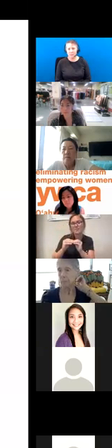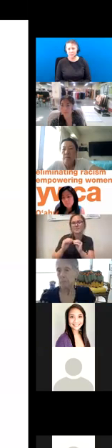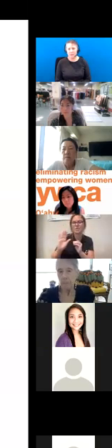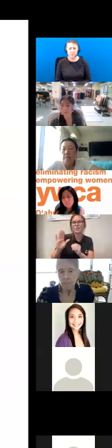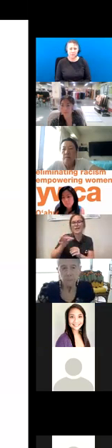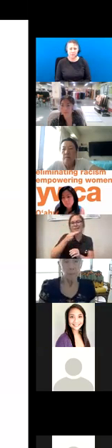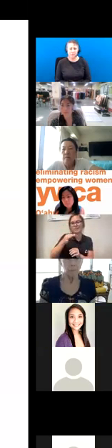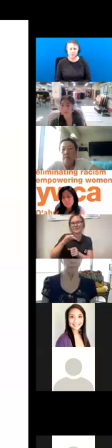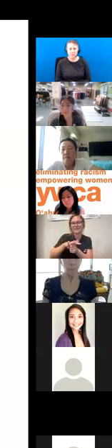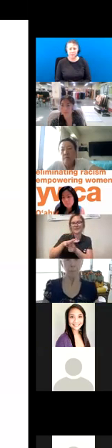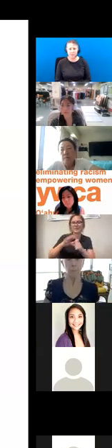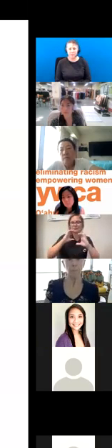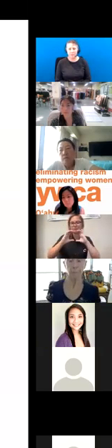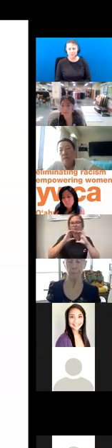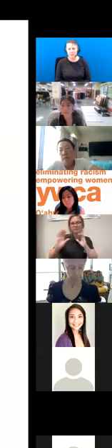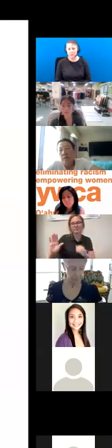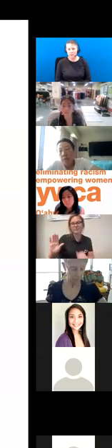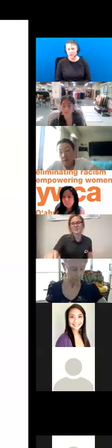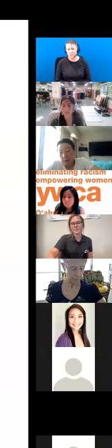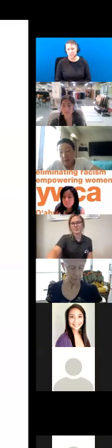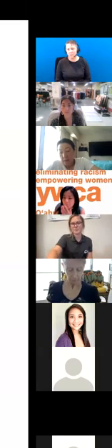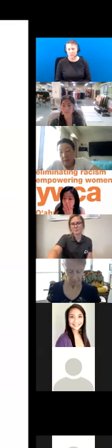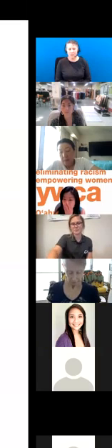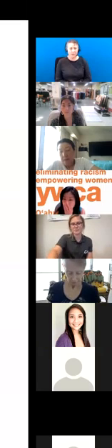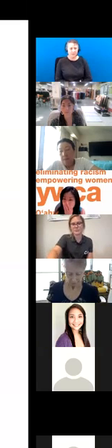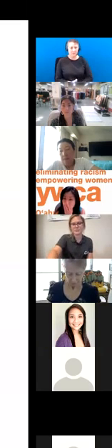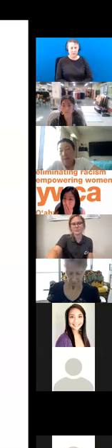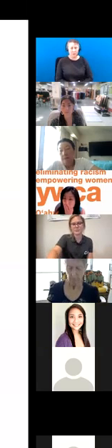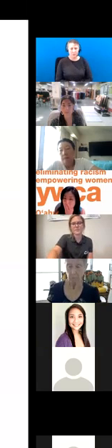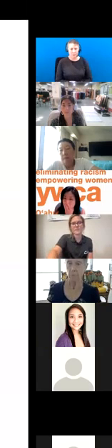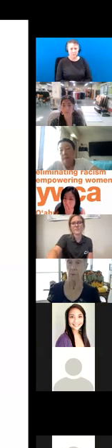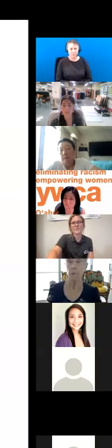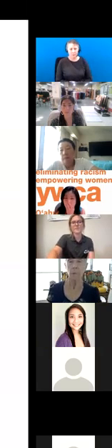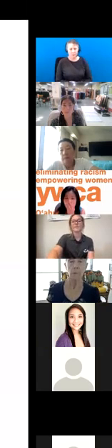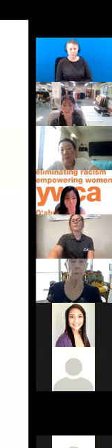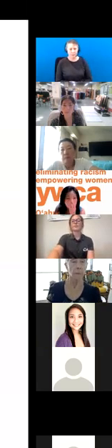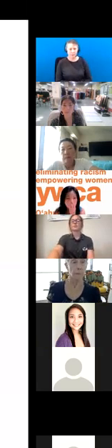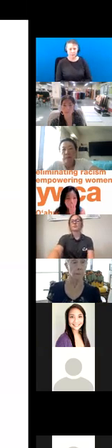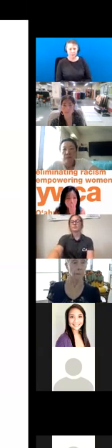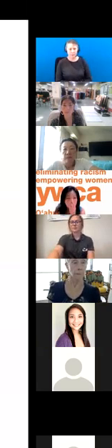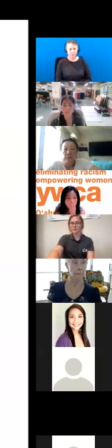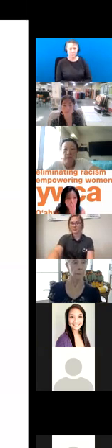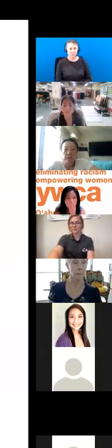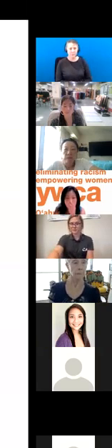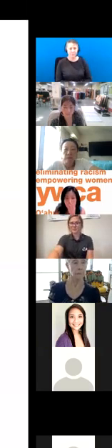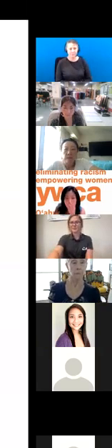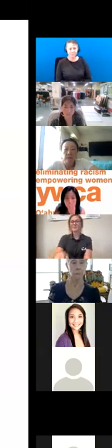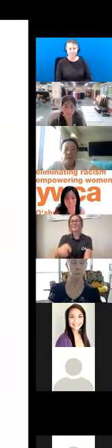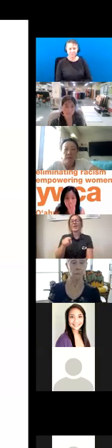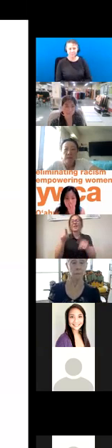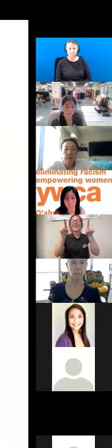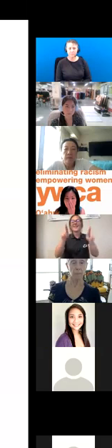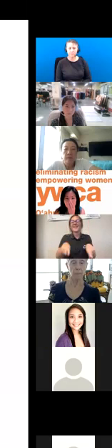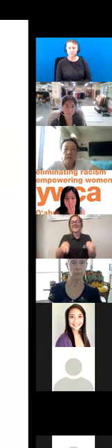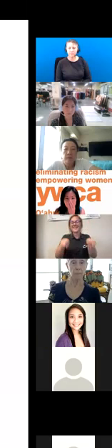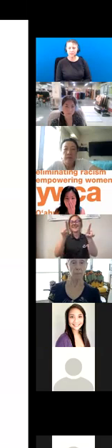deaf blind person, there are some people that are learning how to communicate with these deaf-blind people.